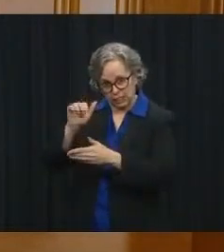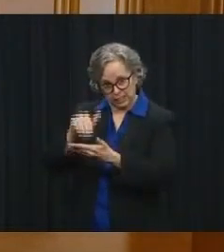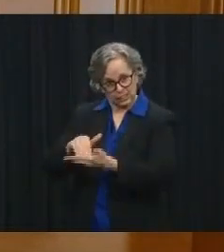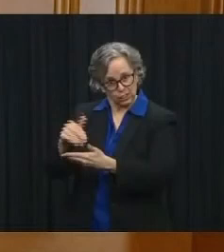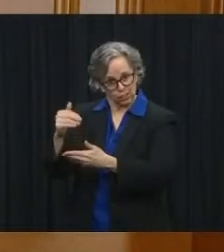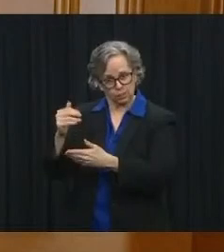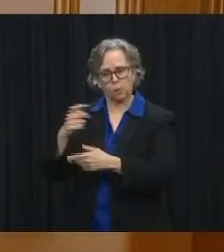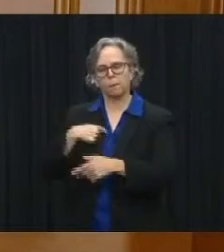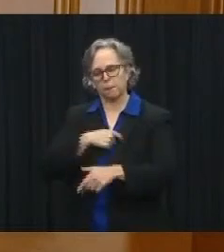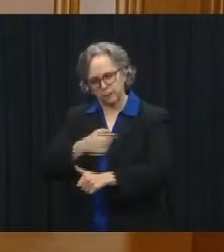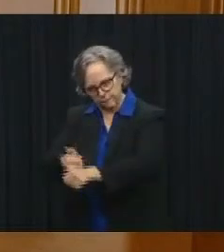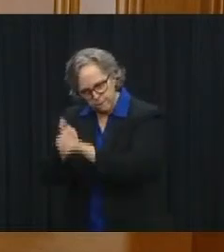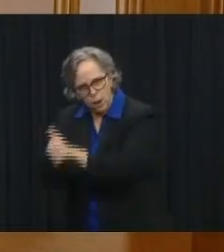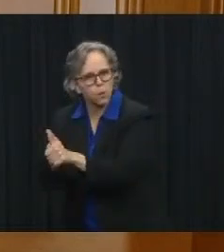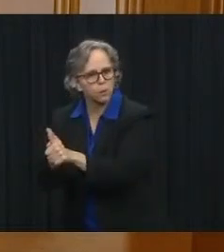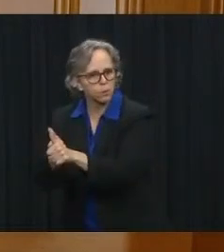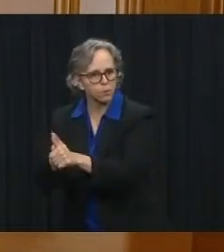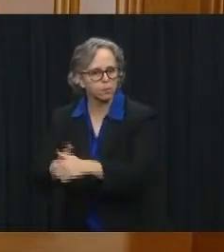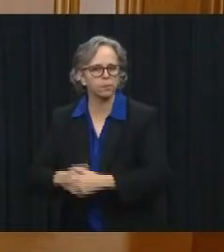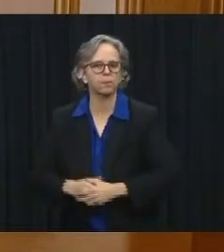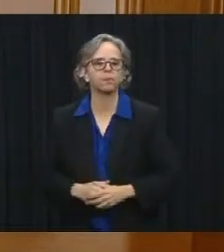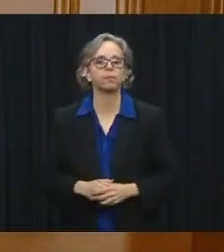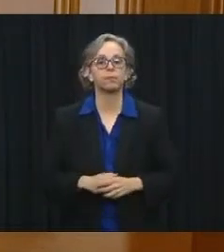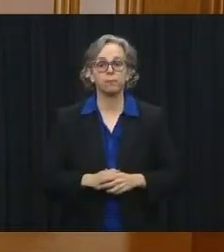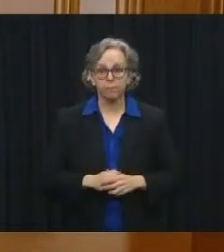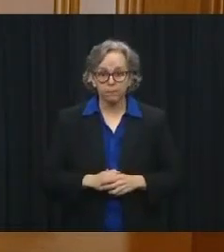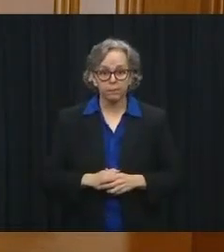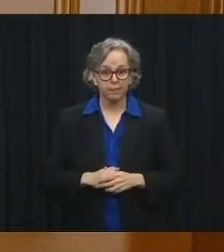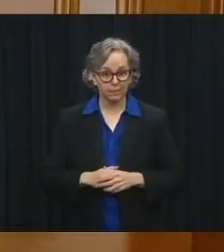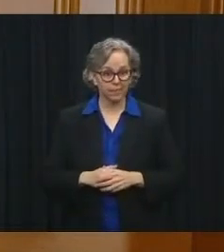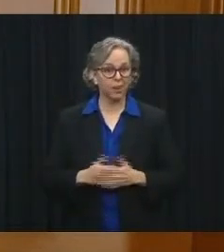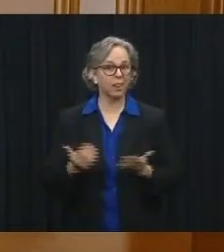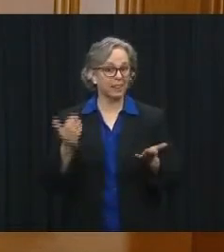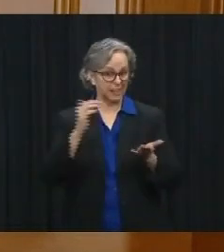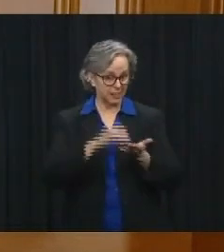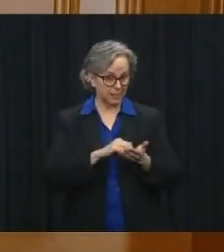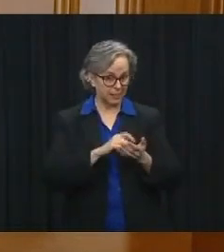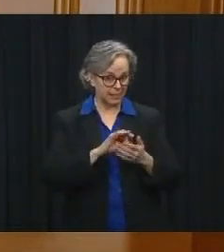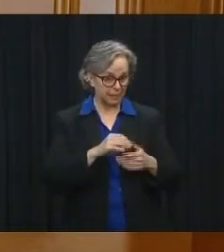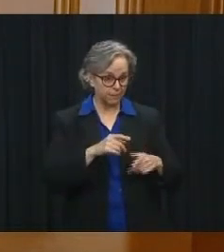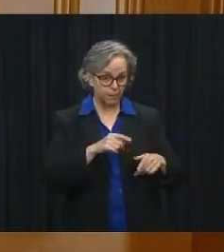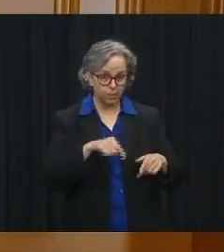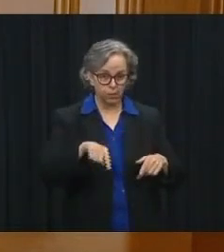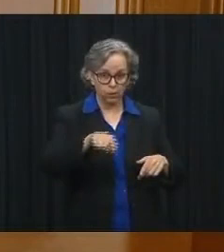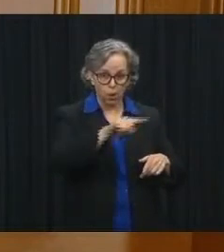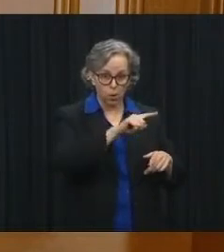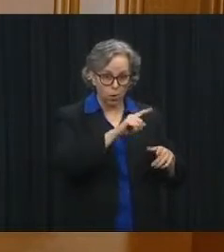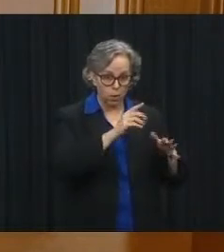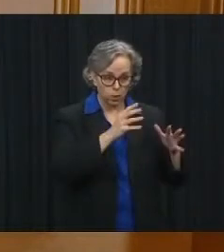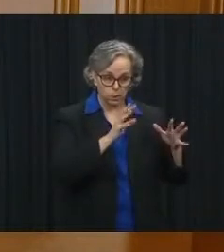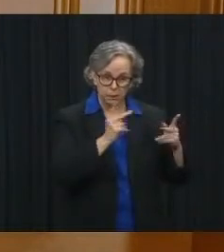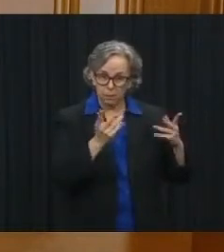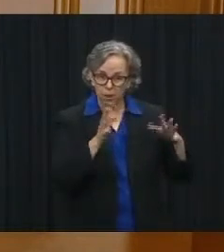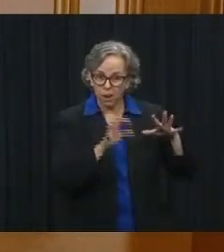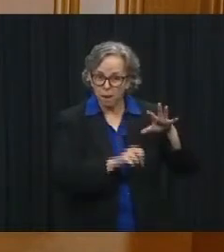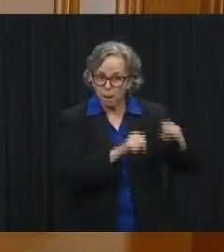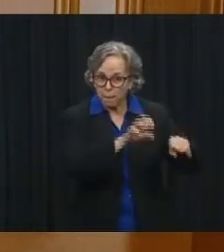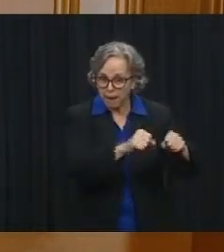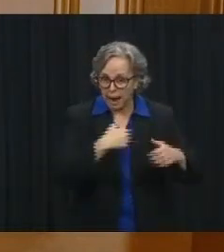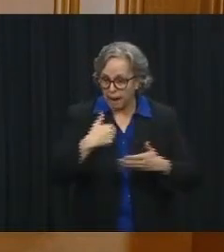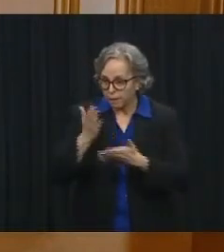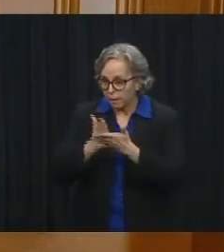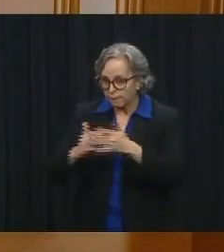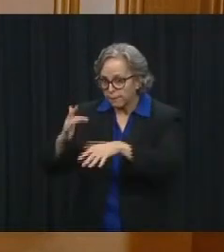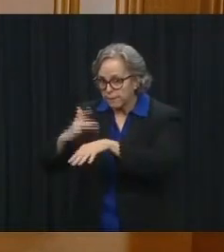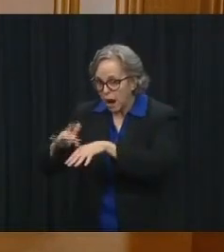Beyond those slots, if there are more slots left, then those will be open to other families.